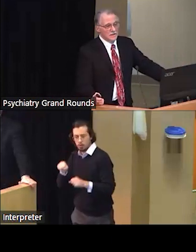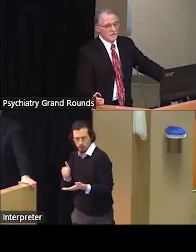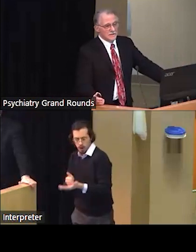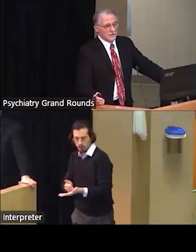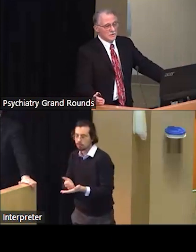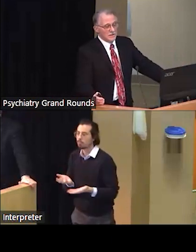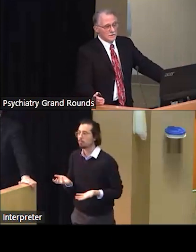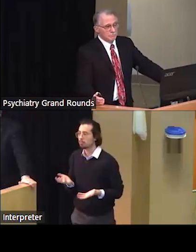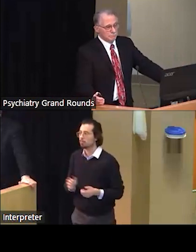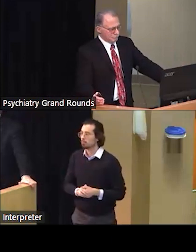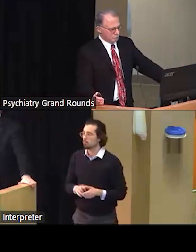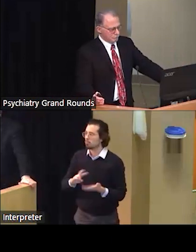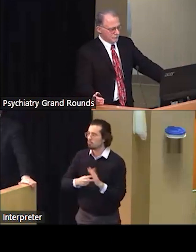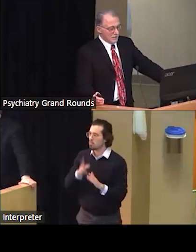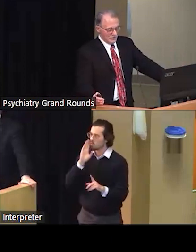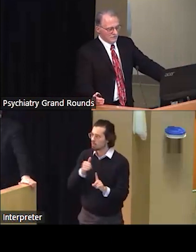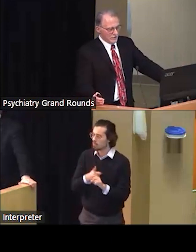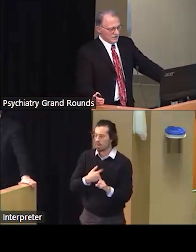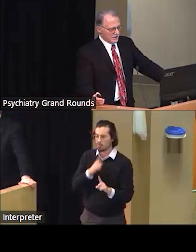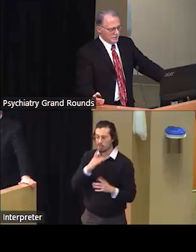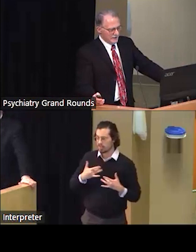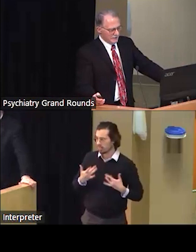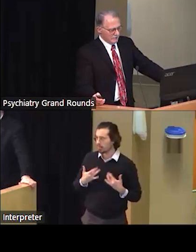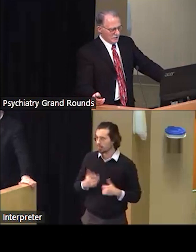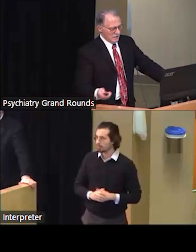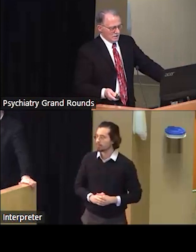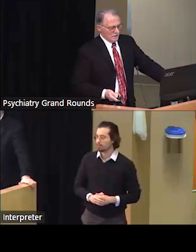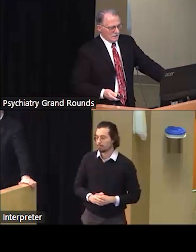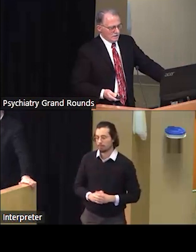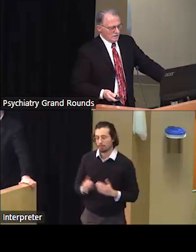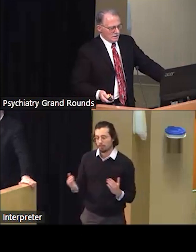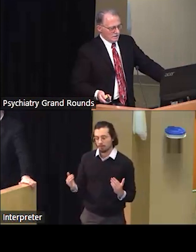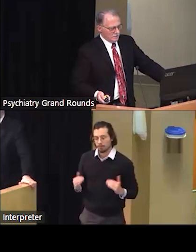us. So I'm very excited by that.